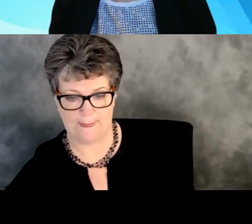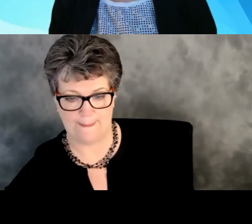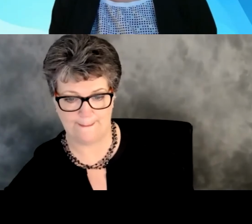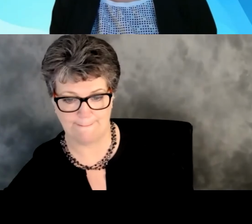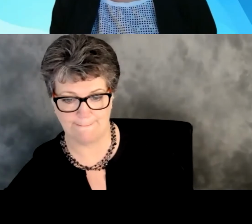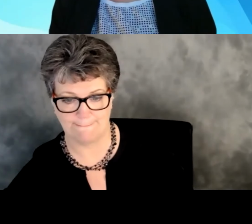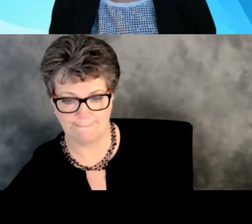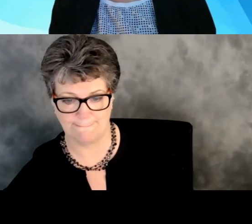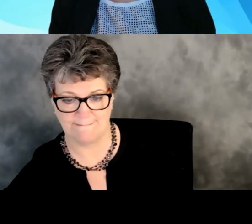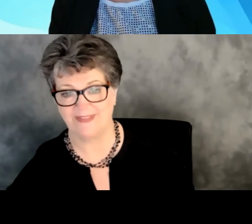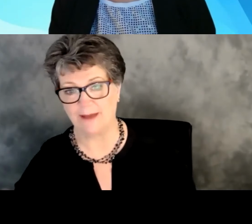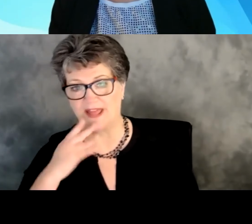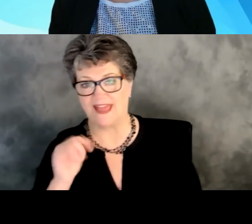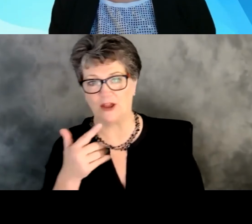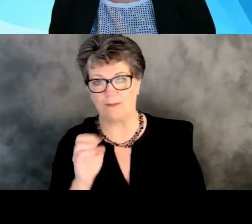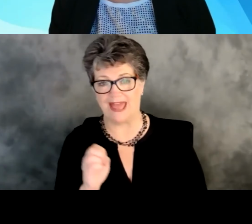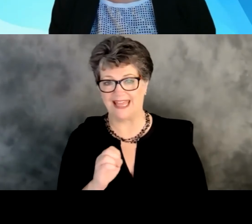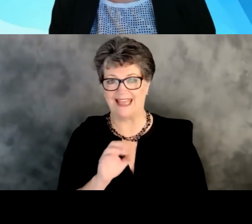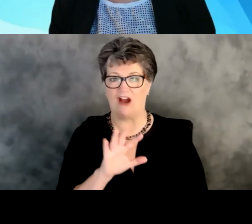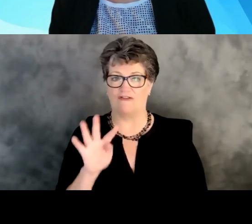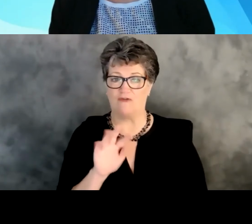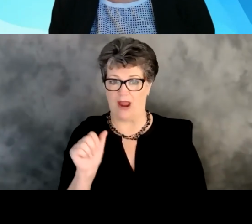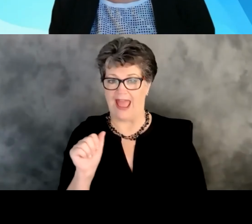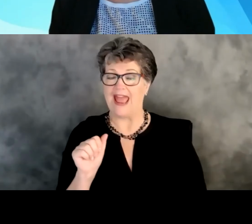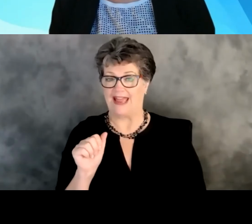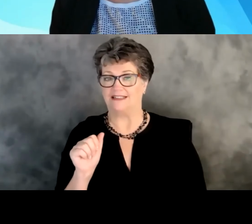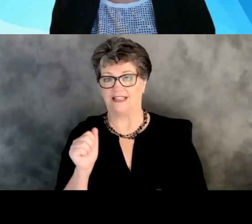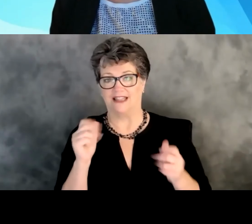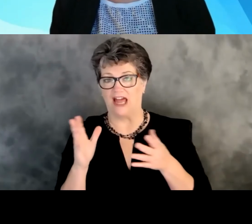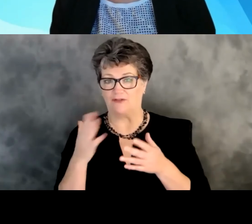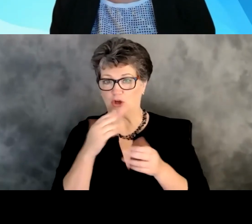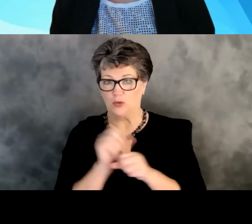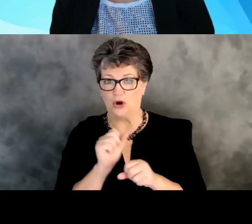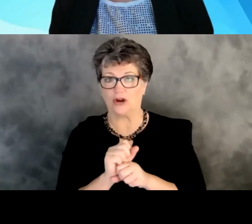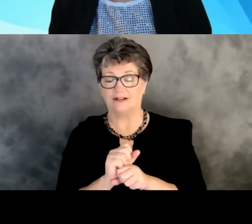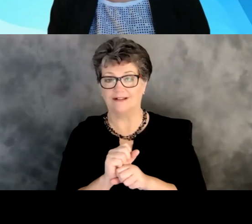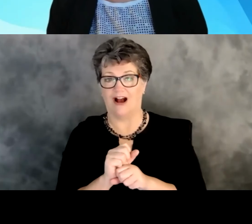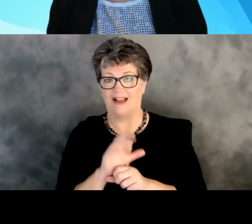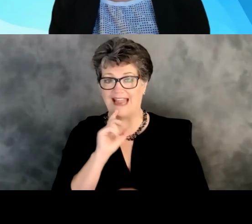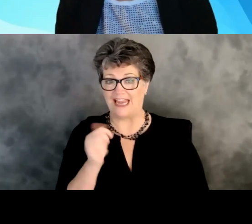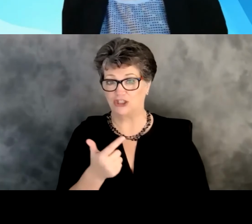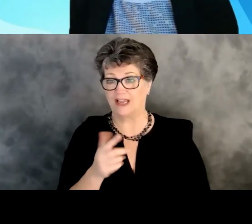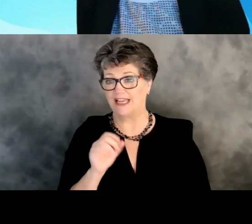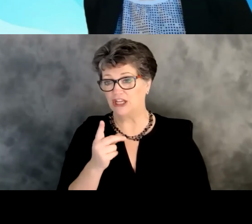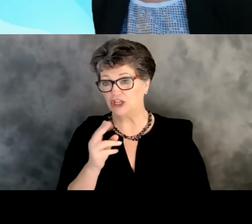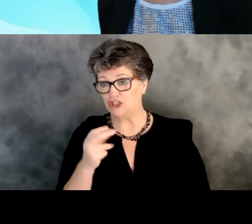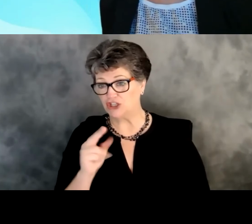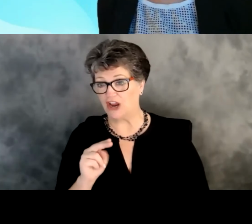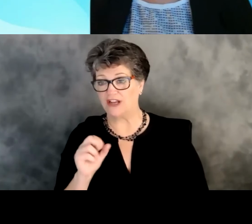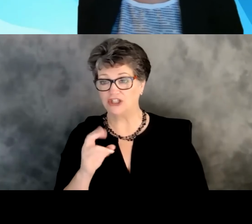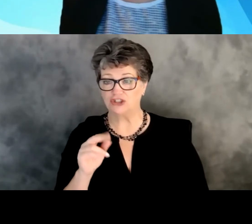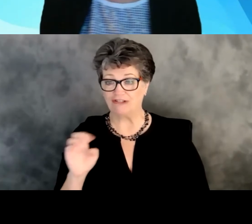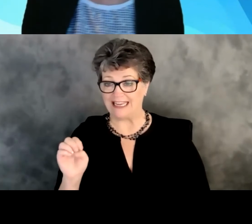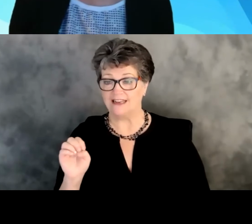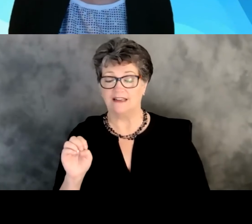Yep, thank you, Maggie. N4A has done a lot of good work on health plans and aging, and absolutely, Sharon and Shireen and others are helping us